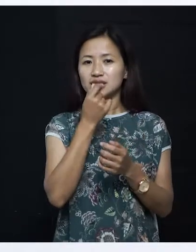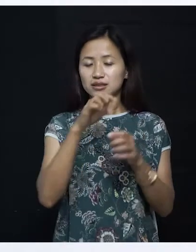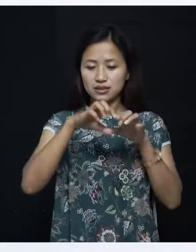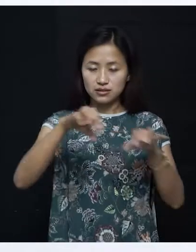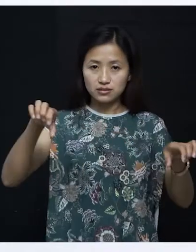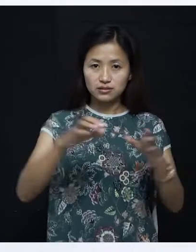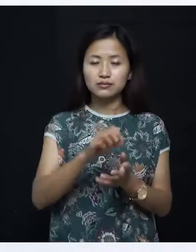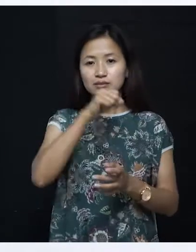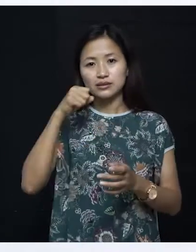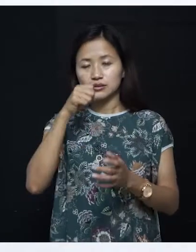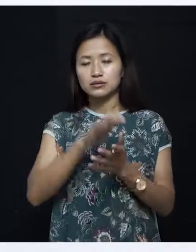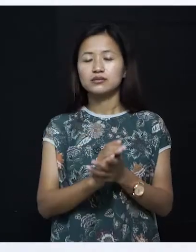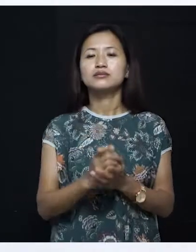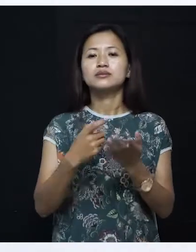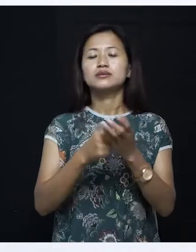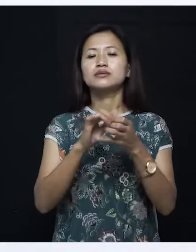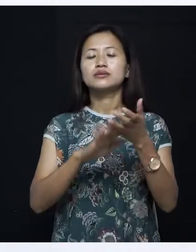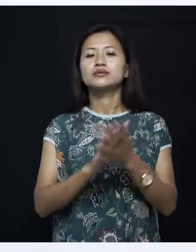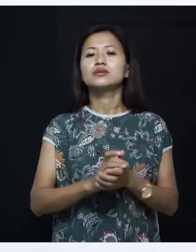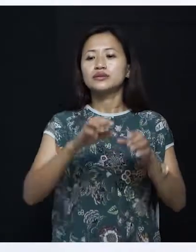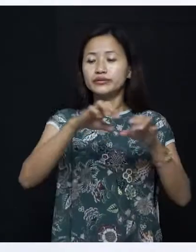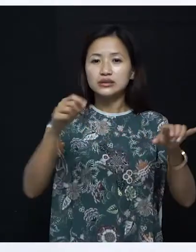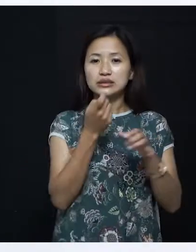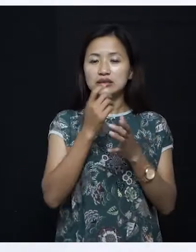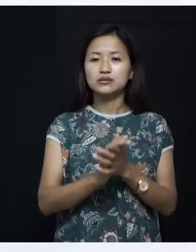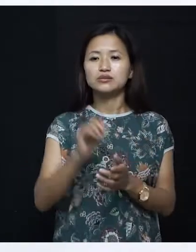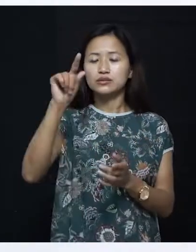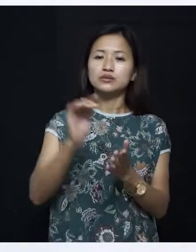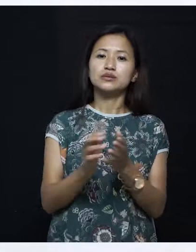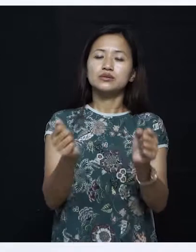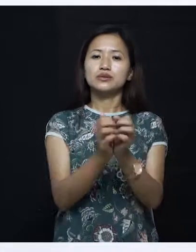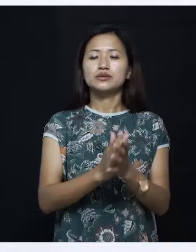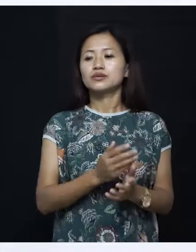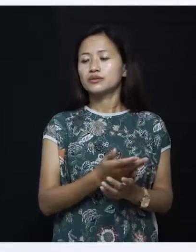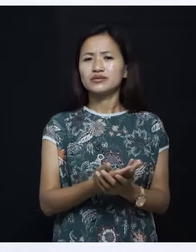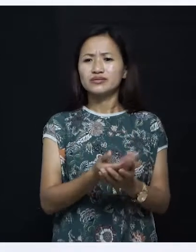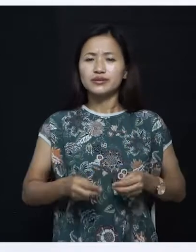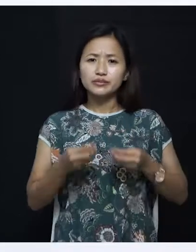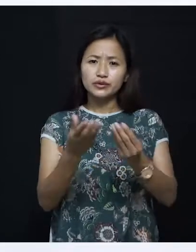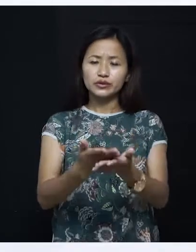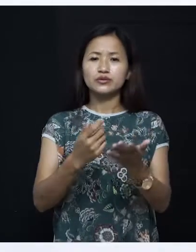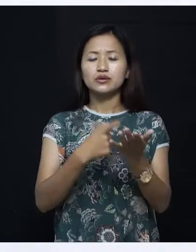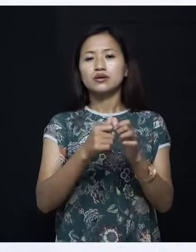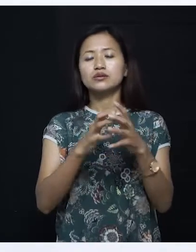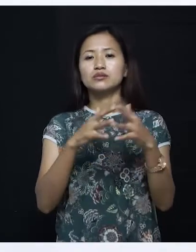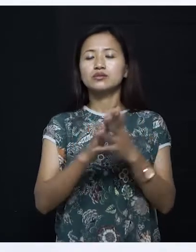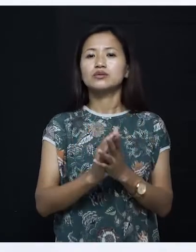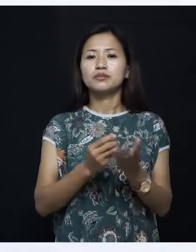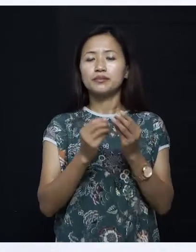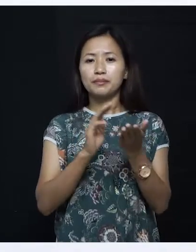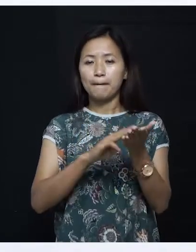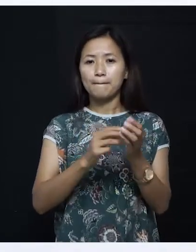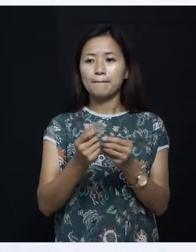And the reason why is this sugar cultivation, they do it so that they can provide the raw material to the